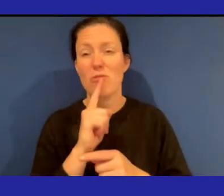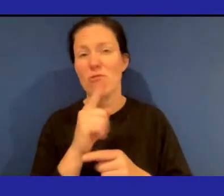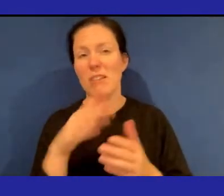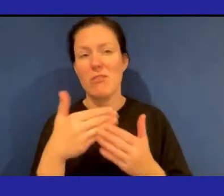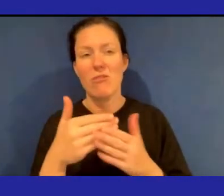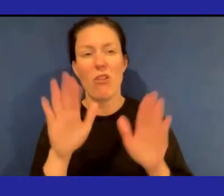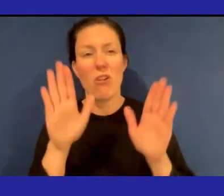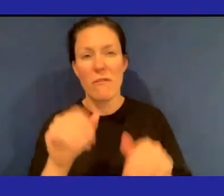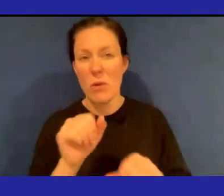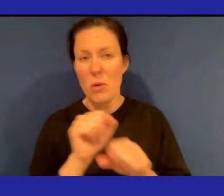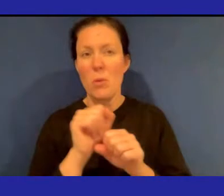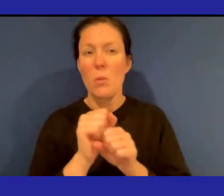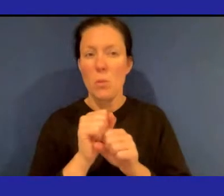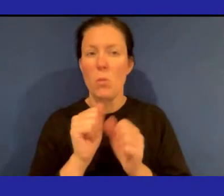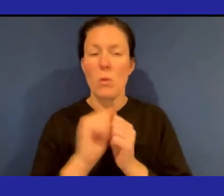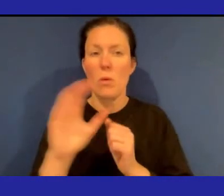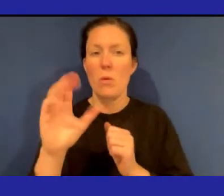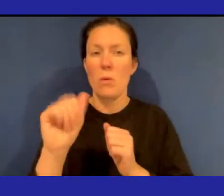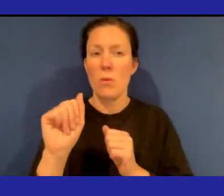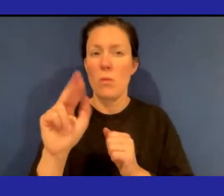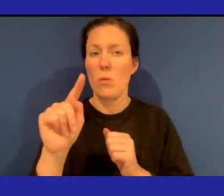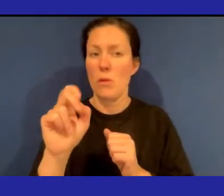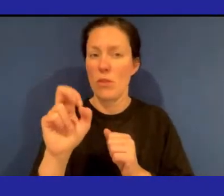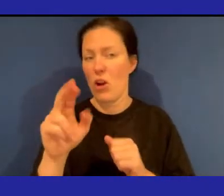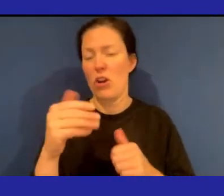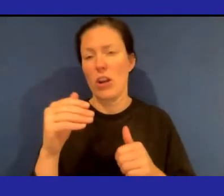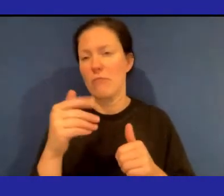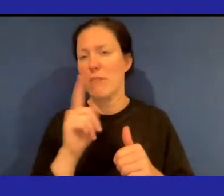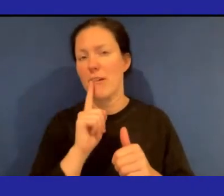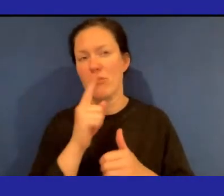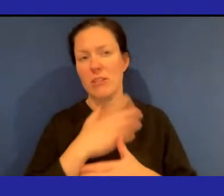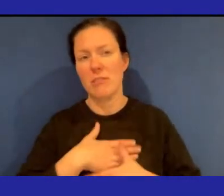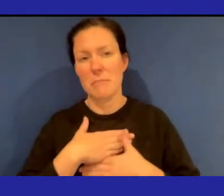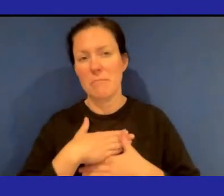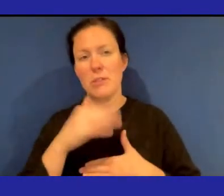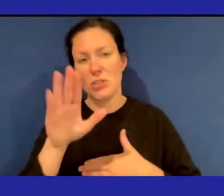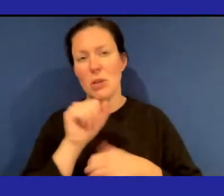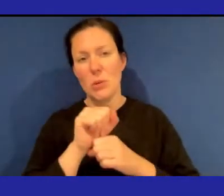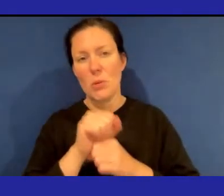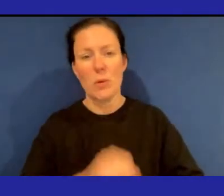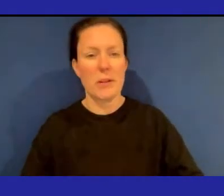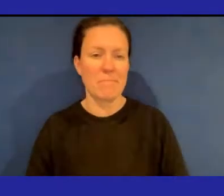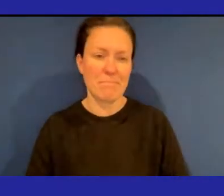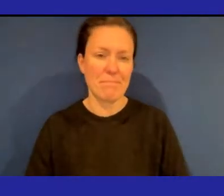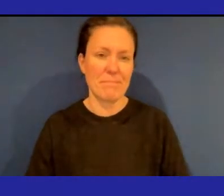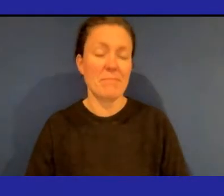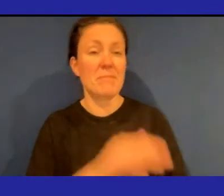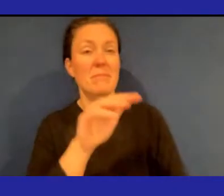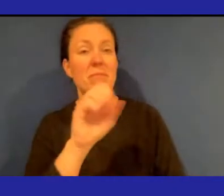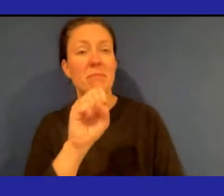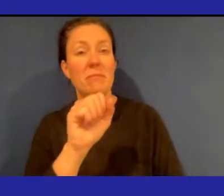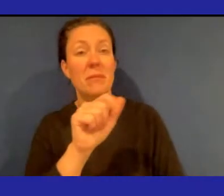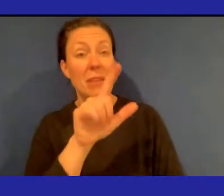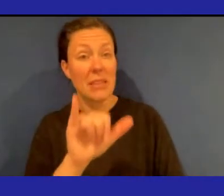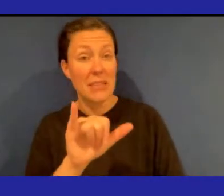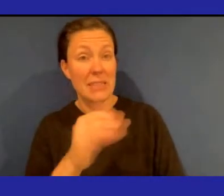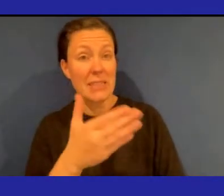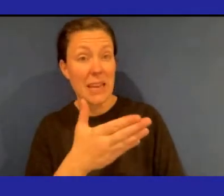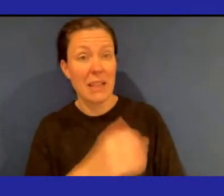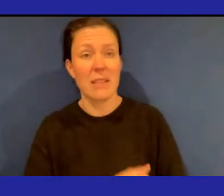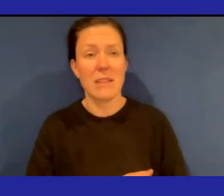at Carter, I really appreciate it. Thank you. Sally? Yeah, your work